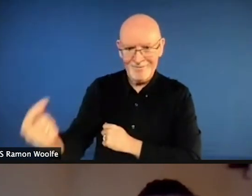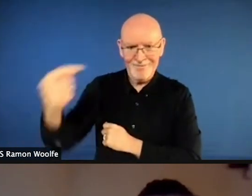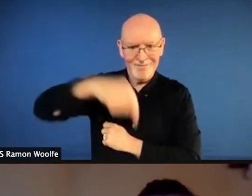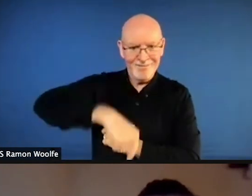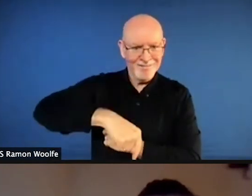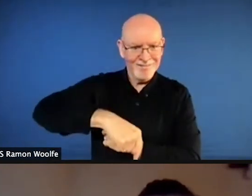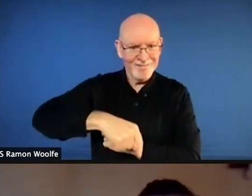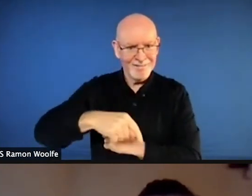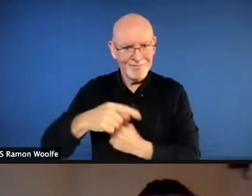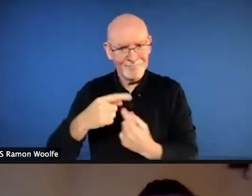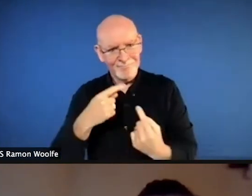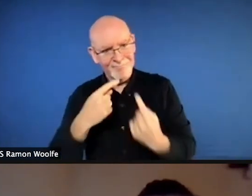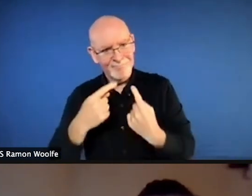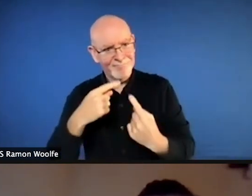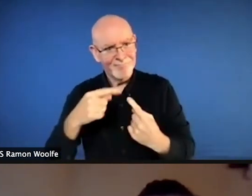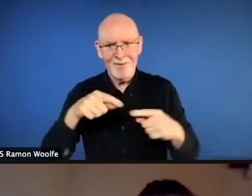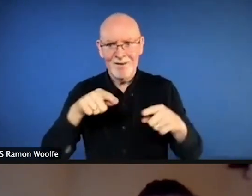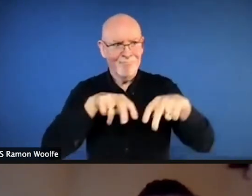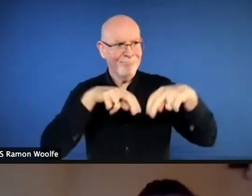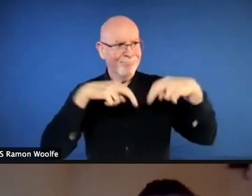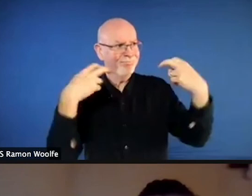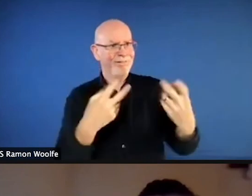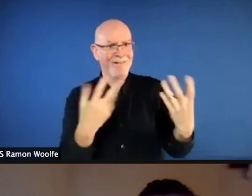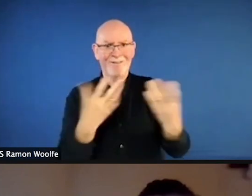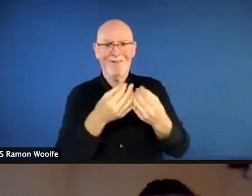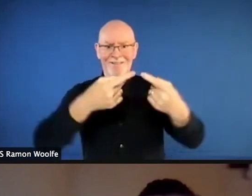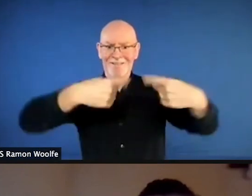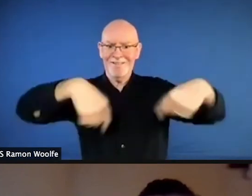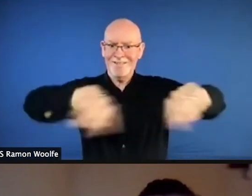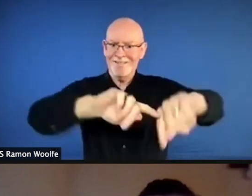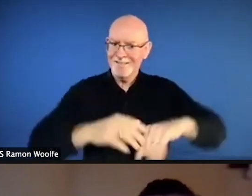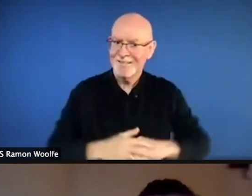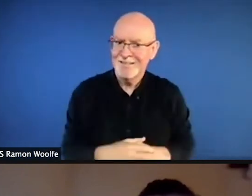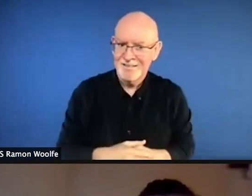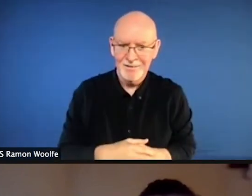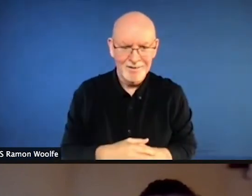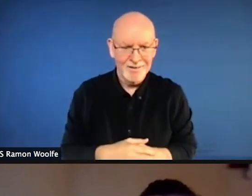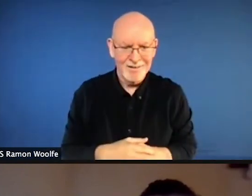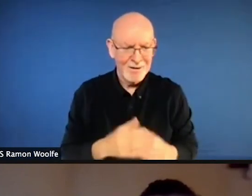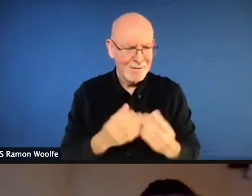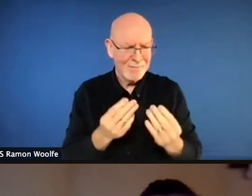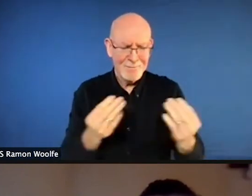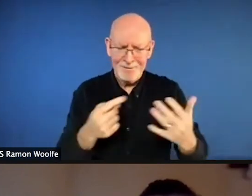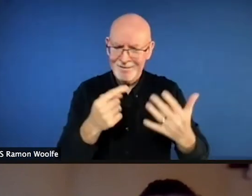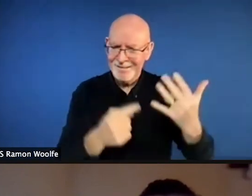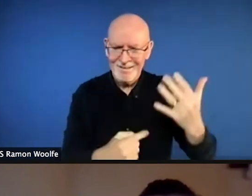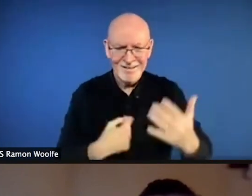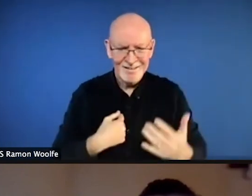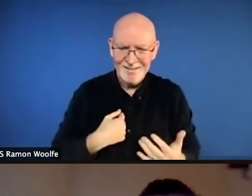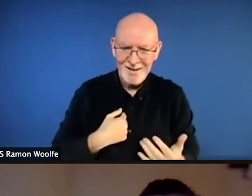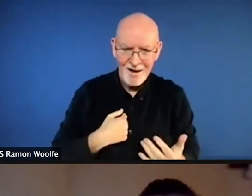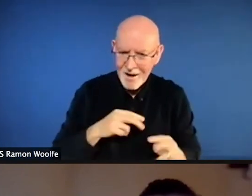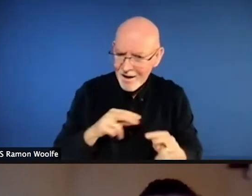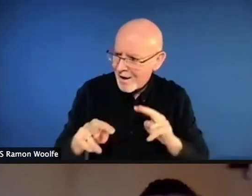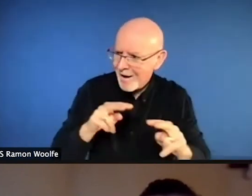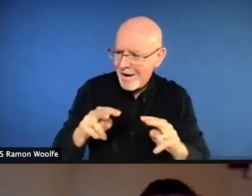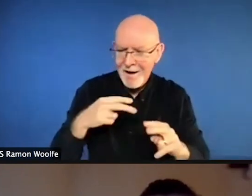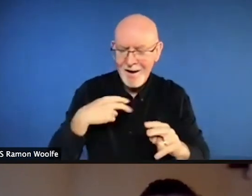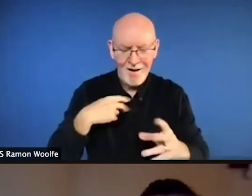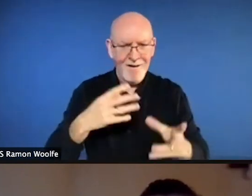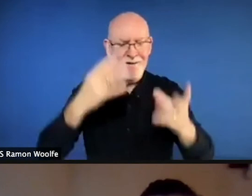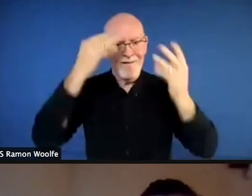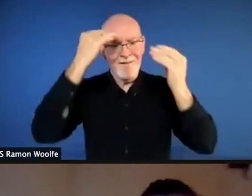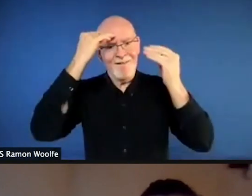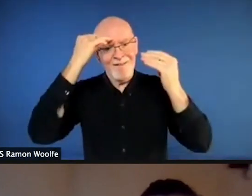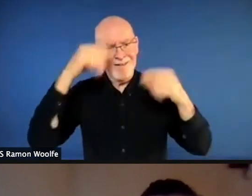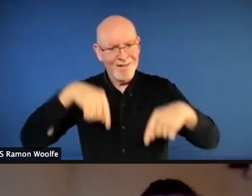I've learned today in the discussion, and one of which is actually very important is the